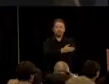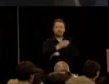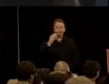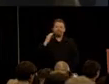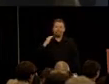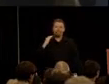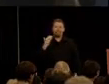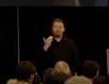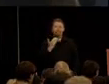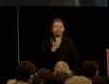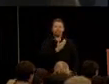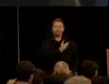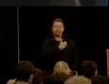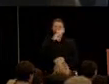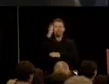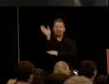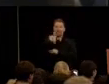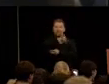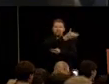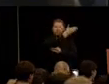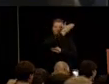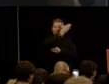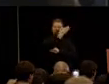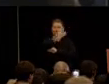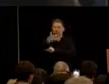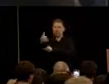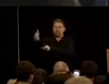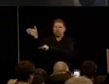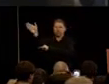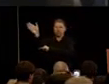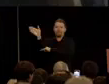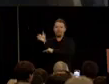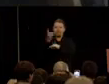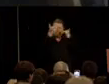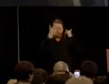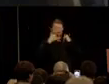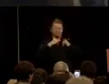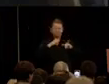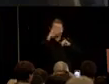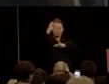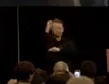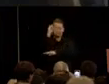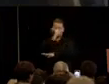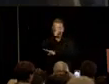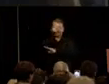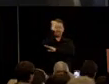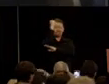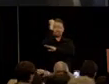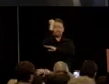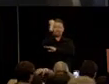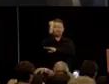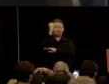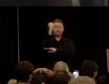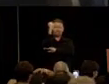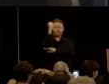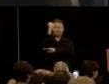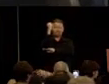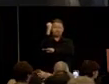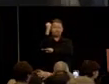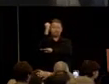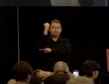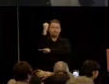night that our flag was still